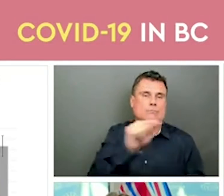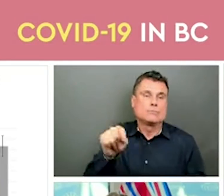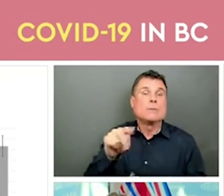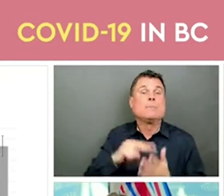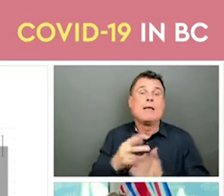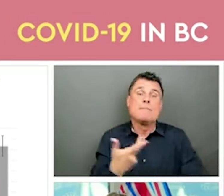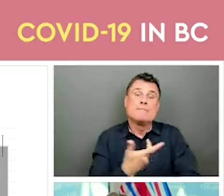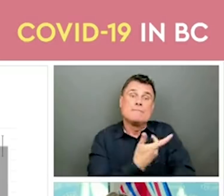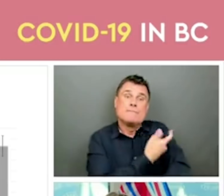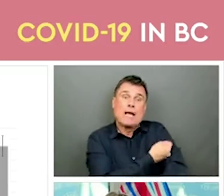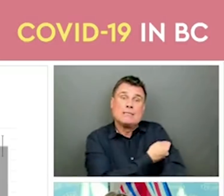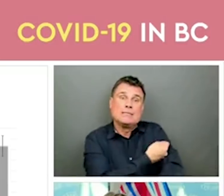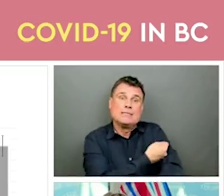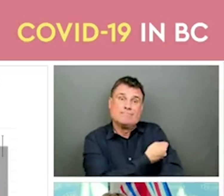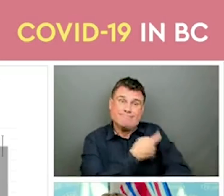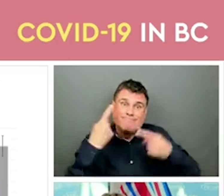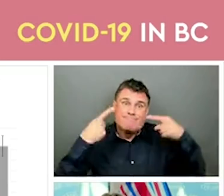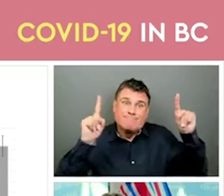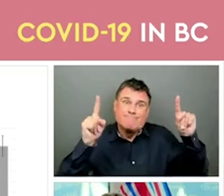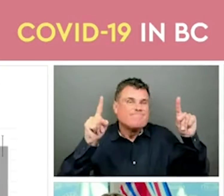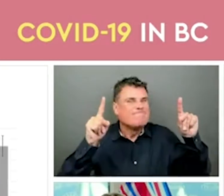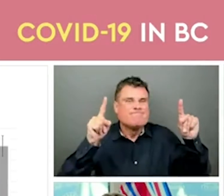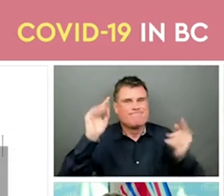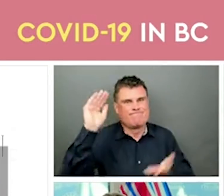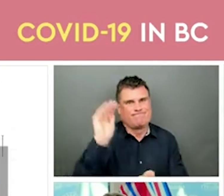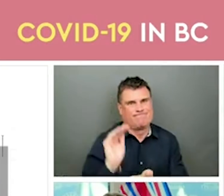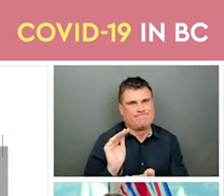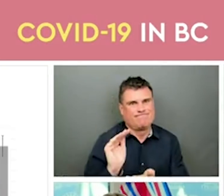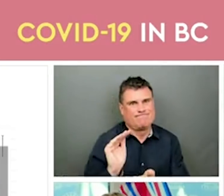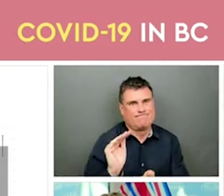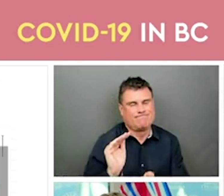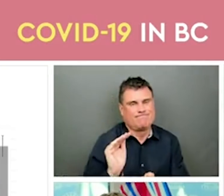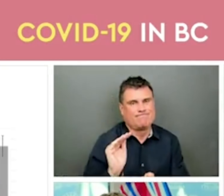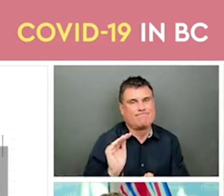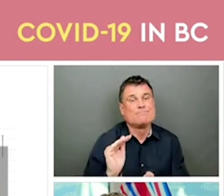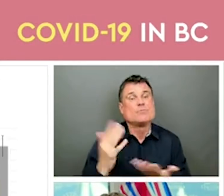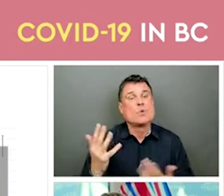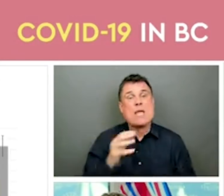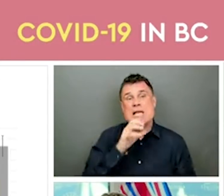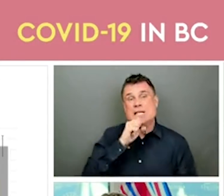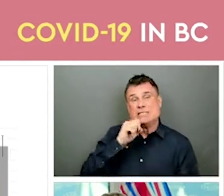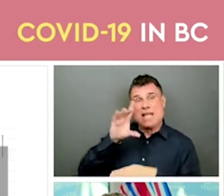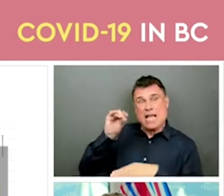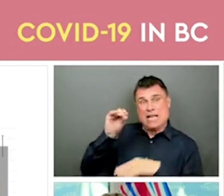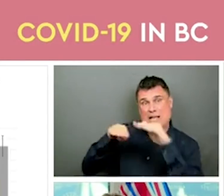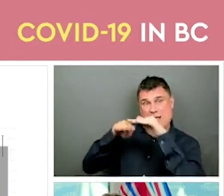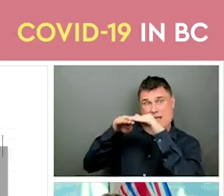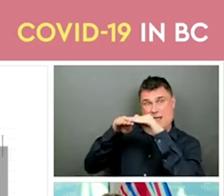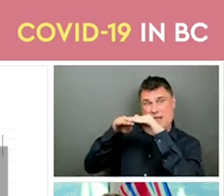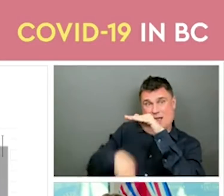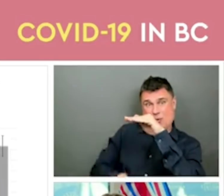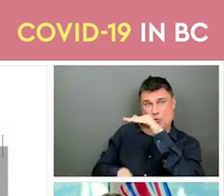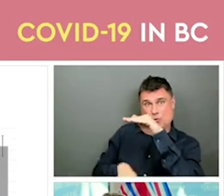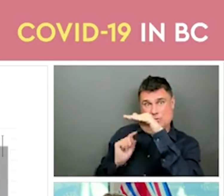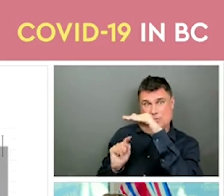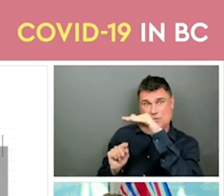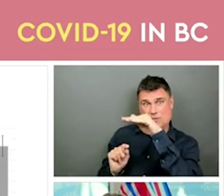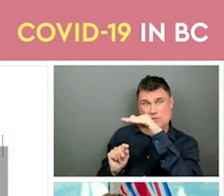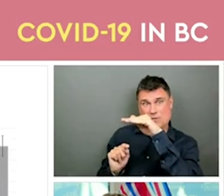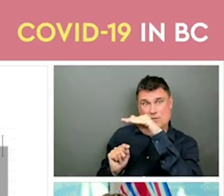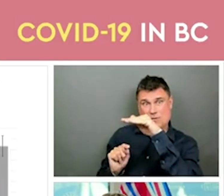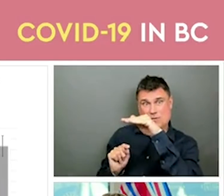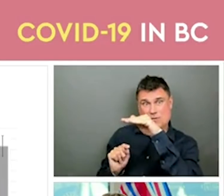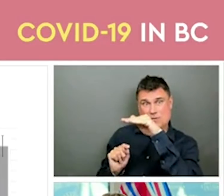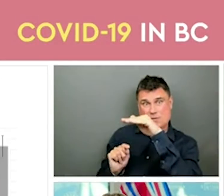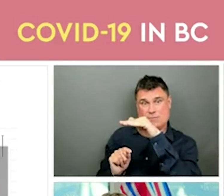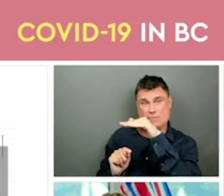and rates going down in long-term care. So people over 80 now, and it's a small number, but this is a rate, so